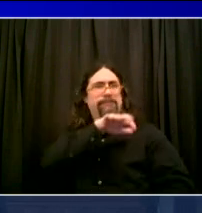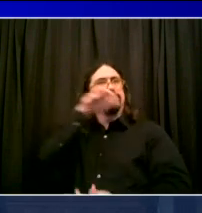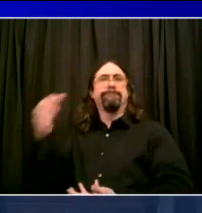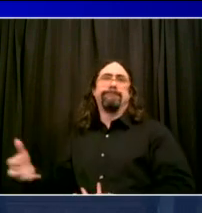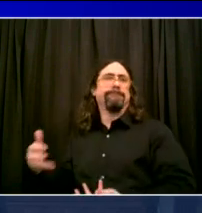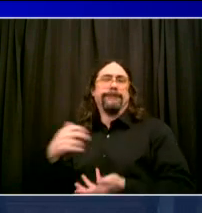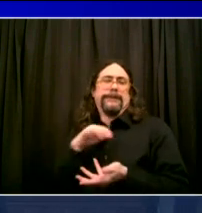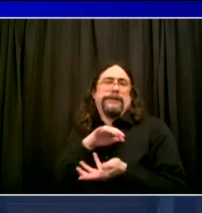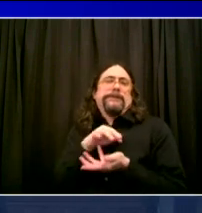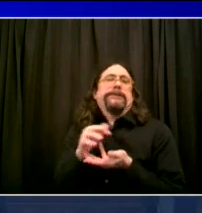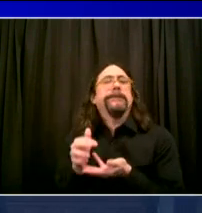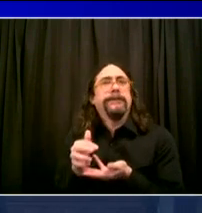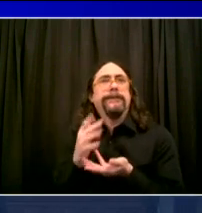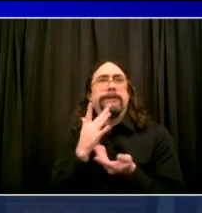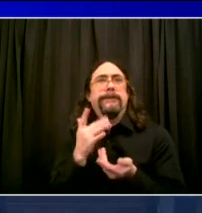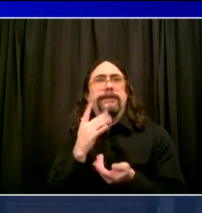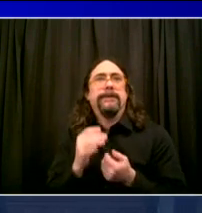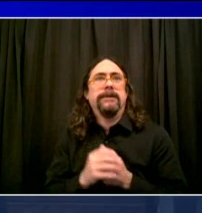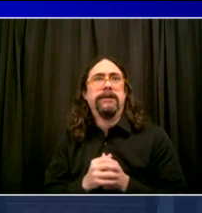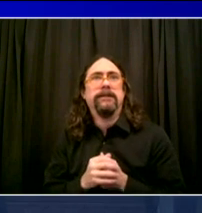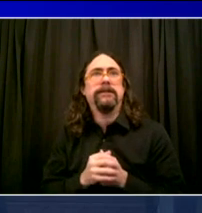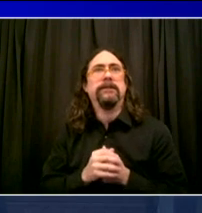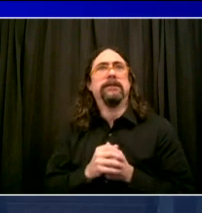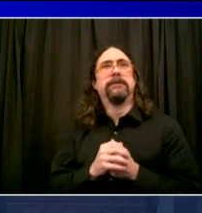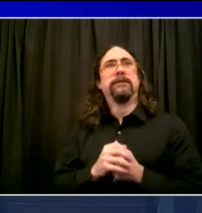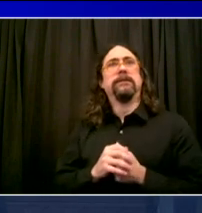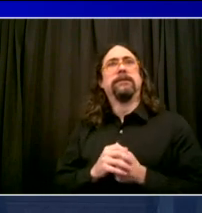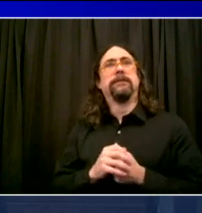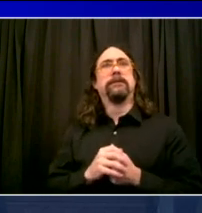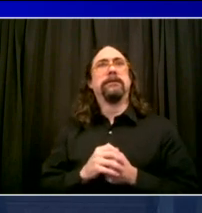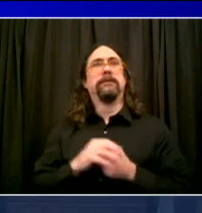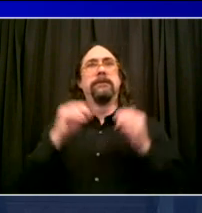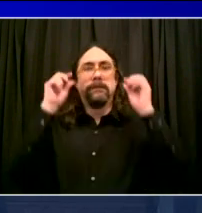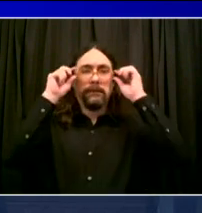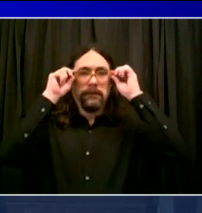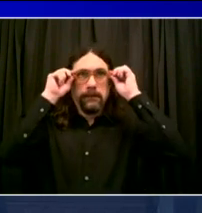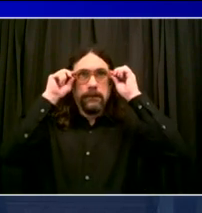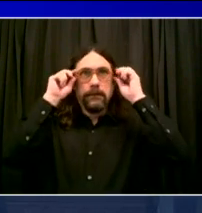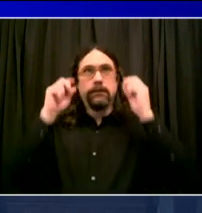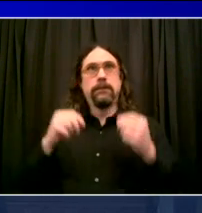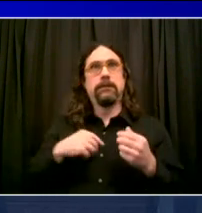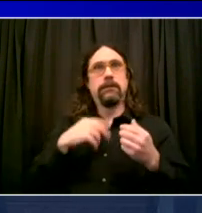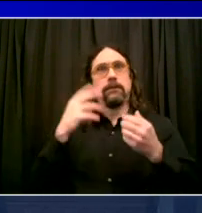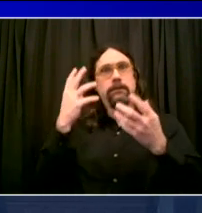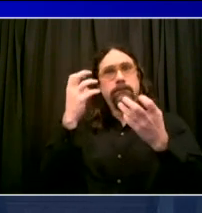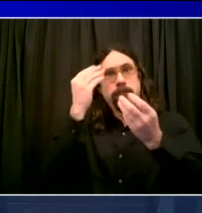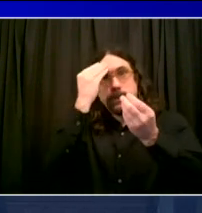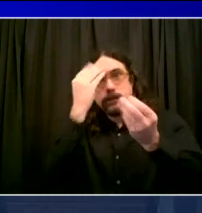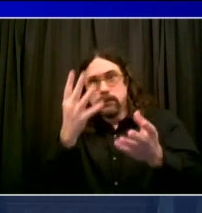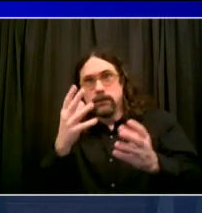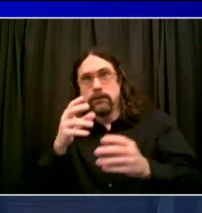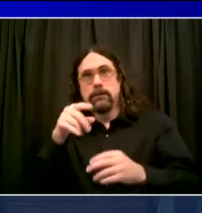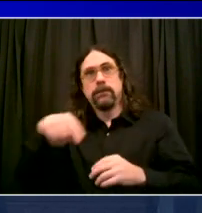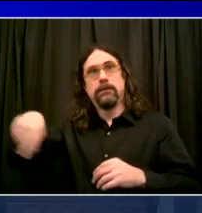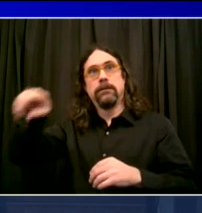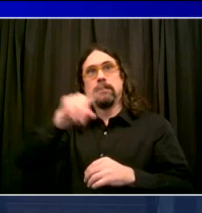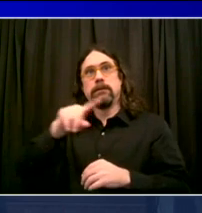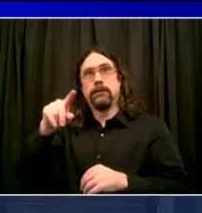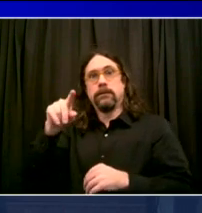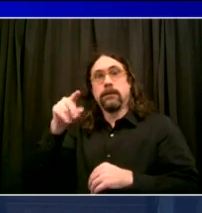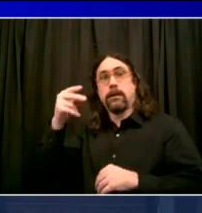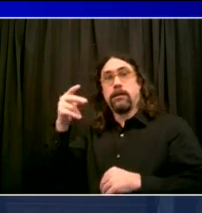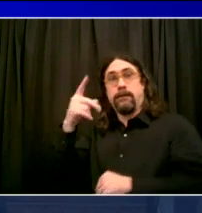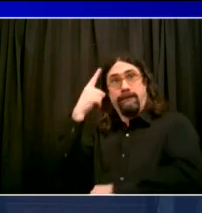scheduled. Obviously, hospitals and clinics are staying open all the time, no matter what. So they're able to continue vaccination today, which is great. The